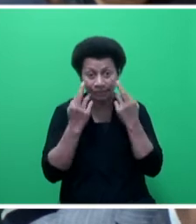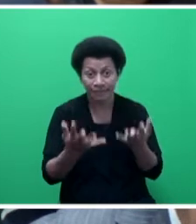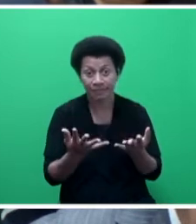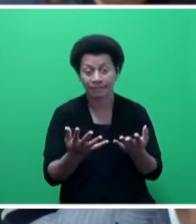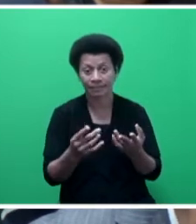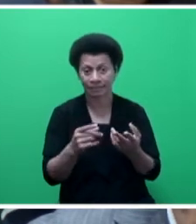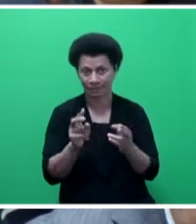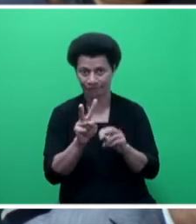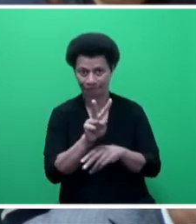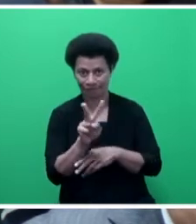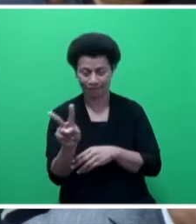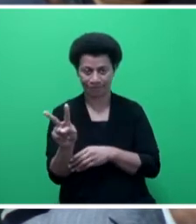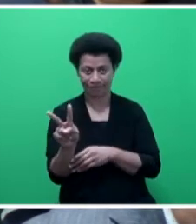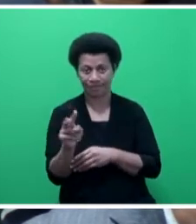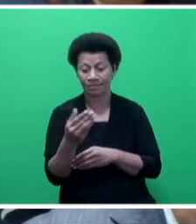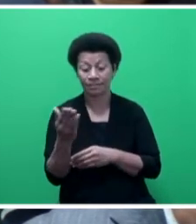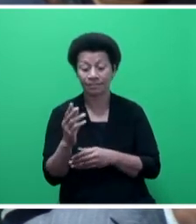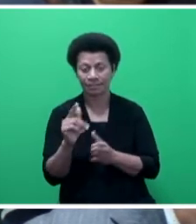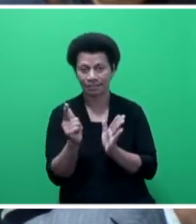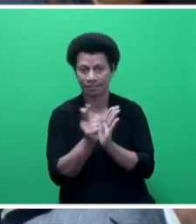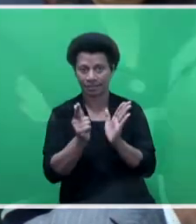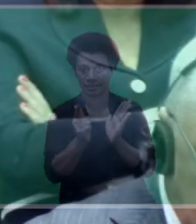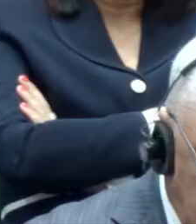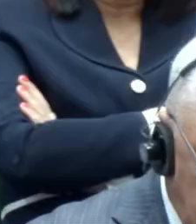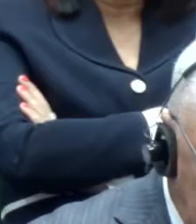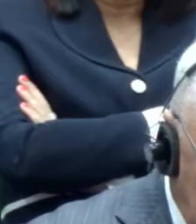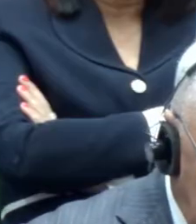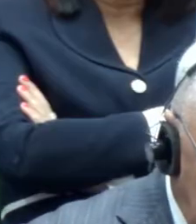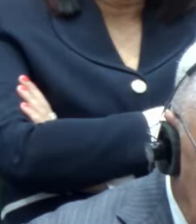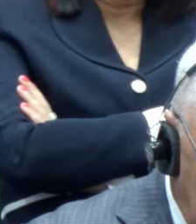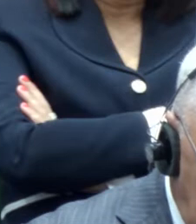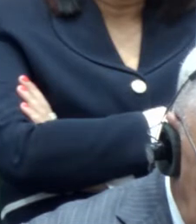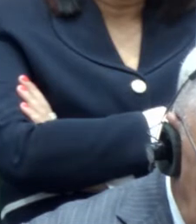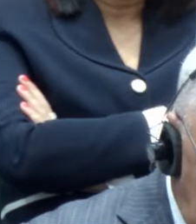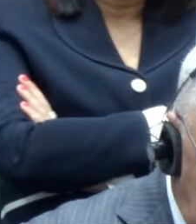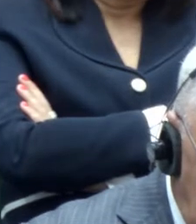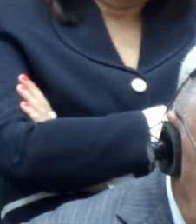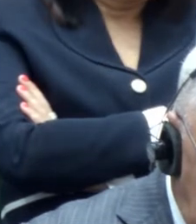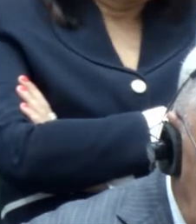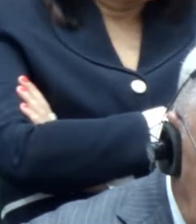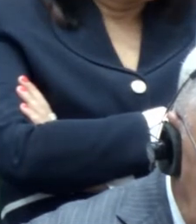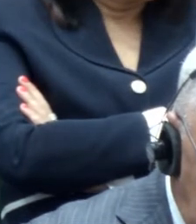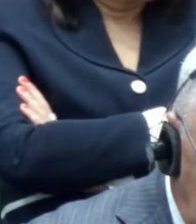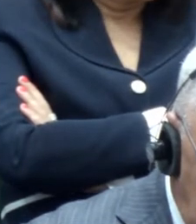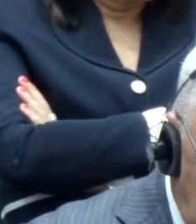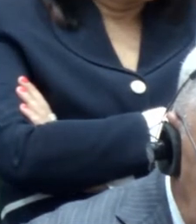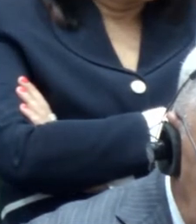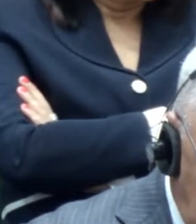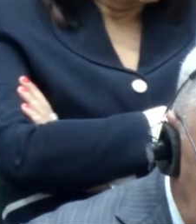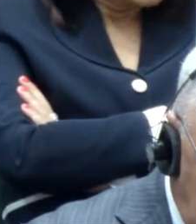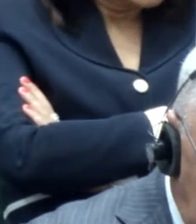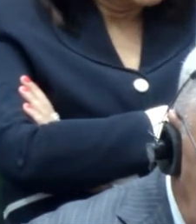valued. The Act sets out the legal basis for ensuring that the stewardship of and protection of the environment can be translated into jobs